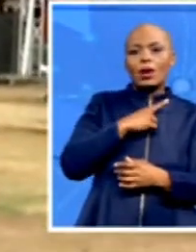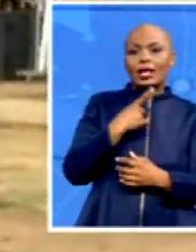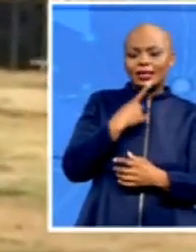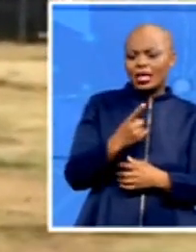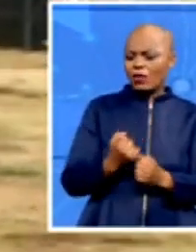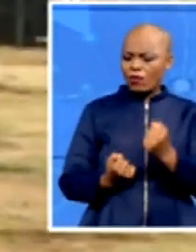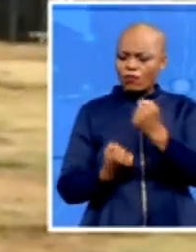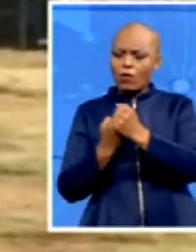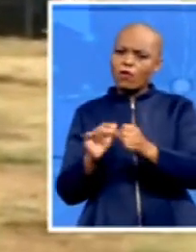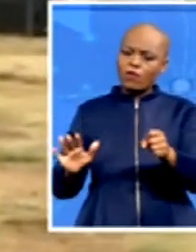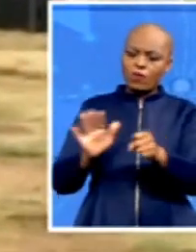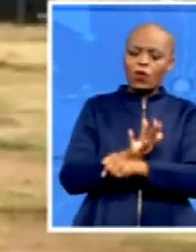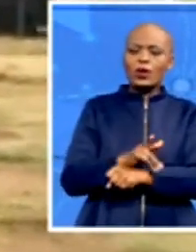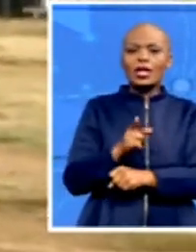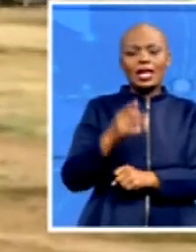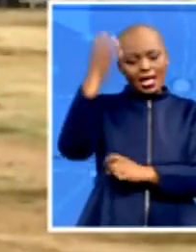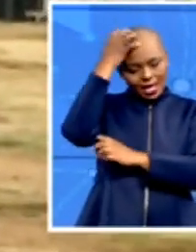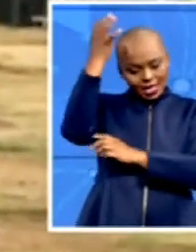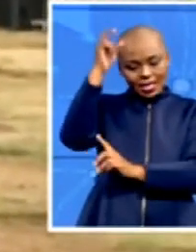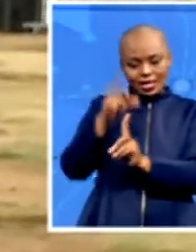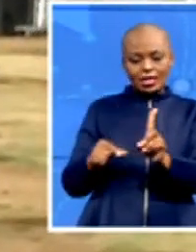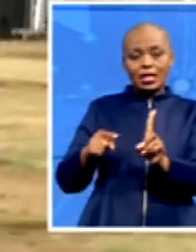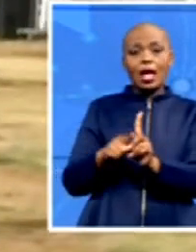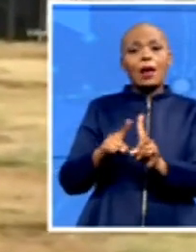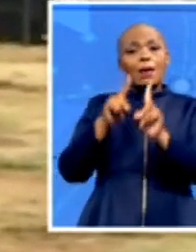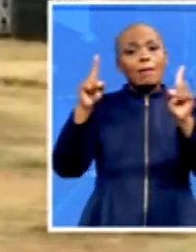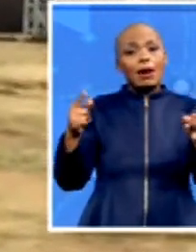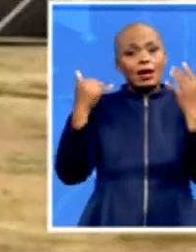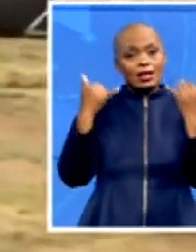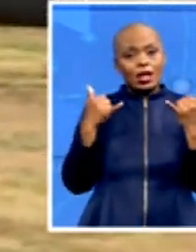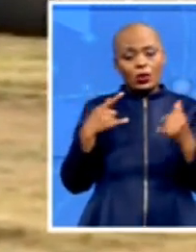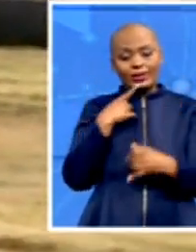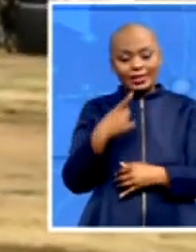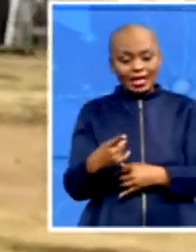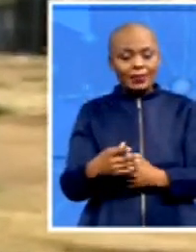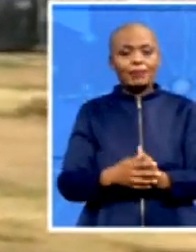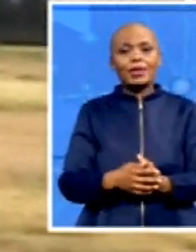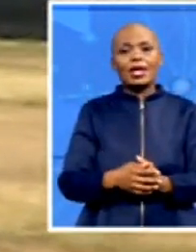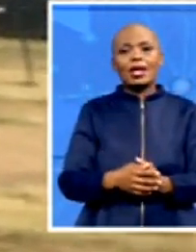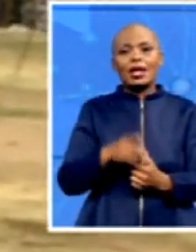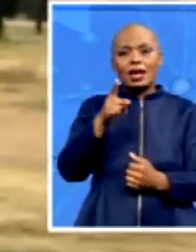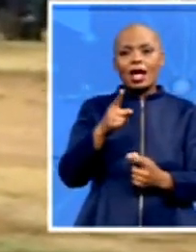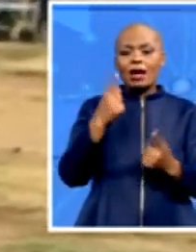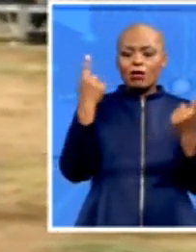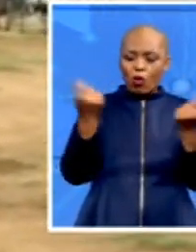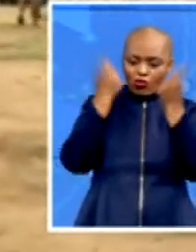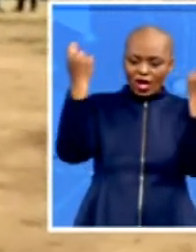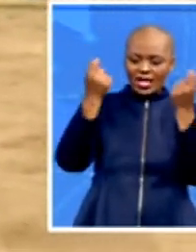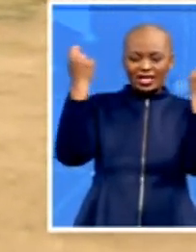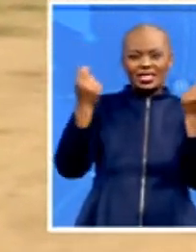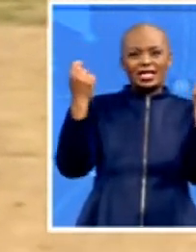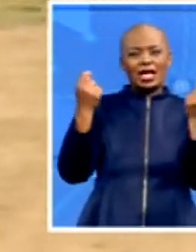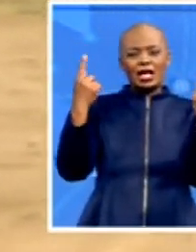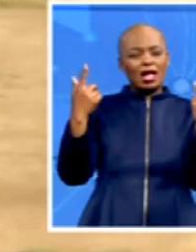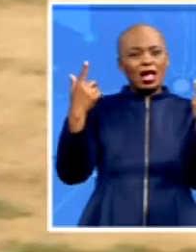saying that they had planned this commemoration, and also saying that government had come also in the last